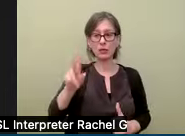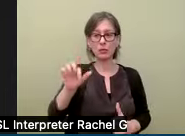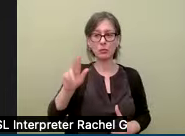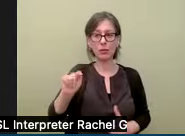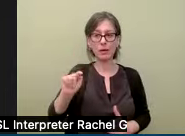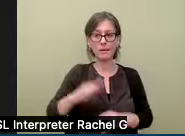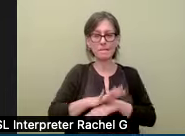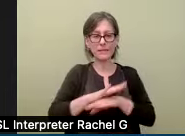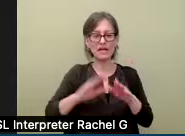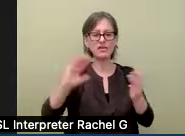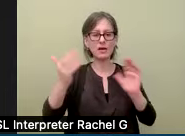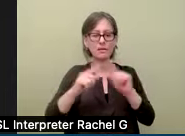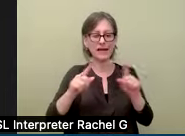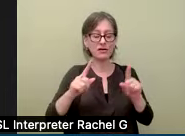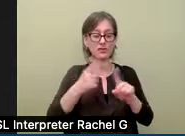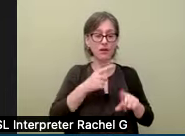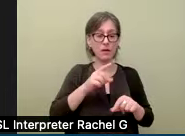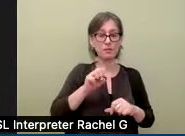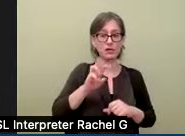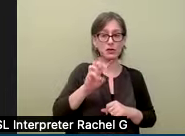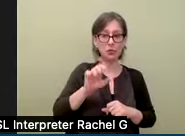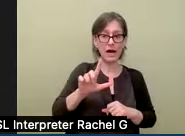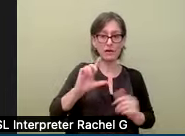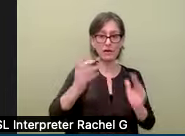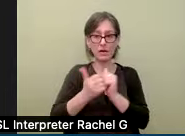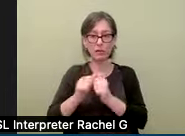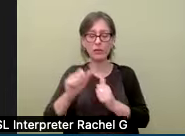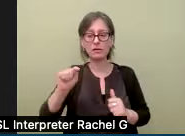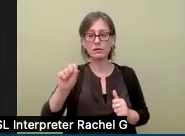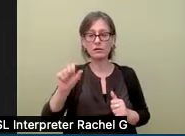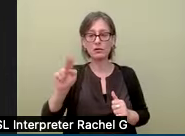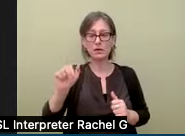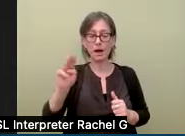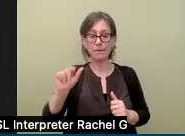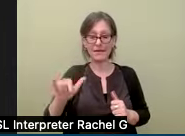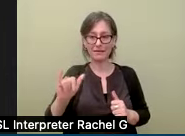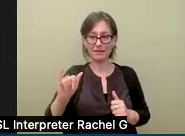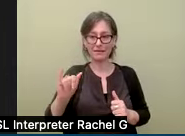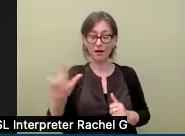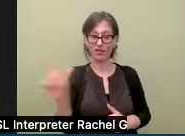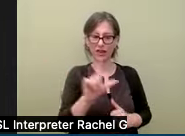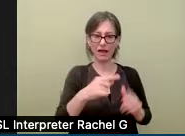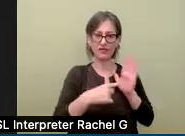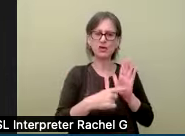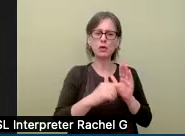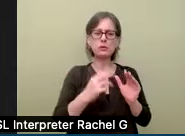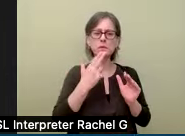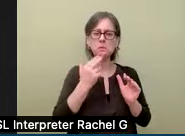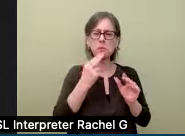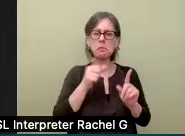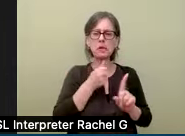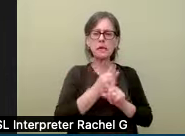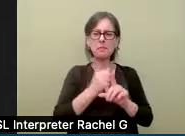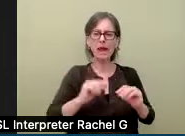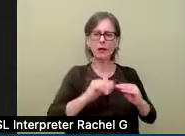of surges from both swells and tsunamis. And the animation on the left shows how swells have a minimal impact on water